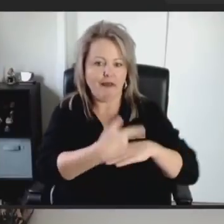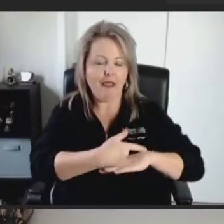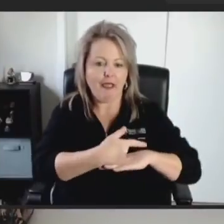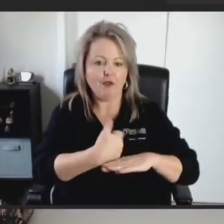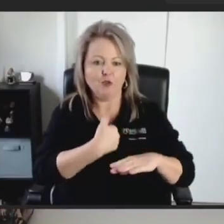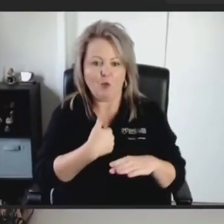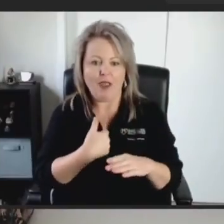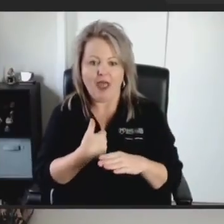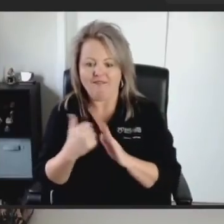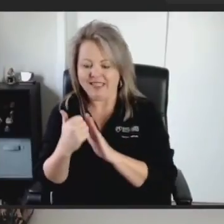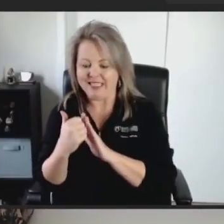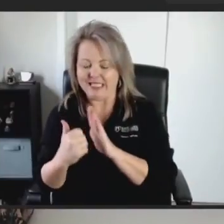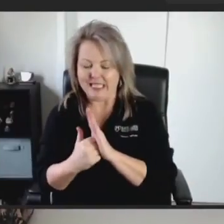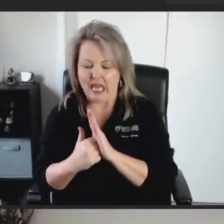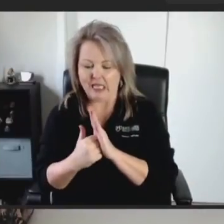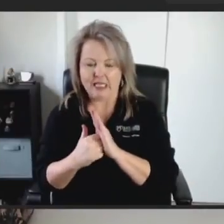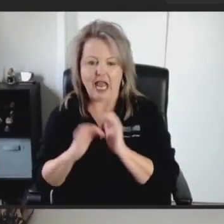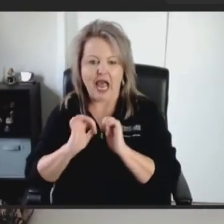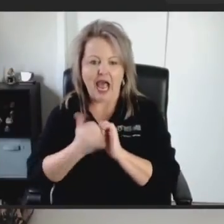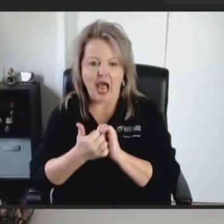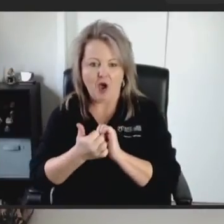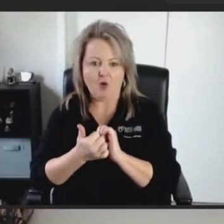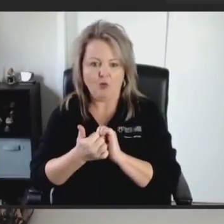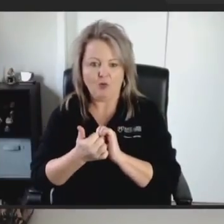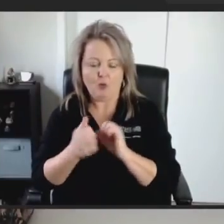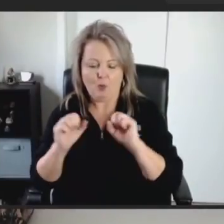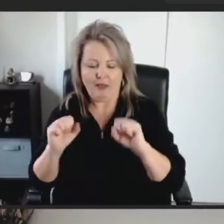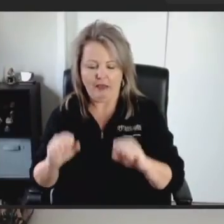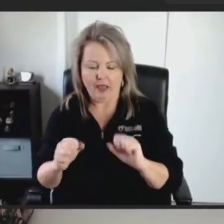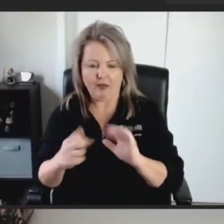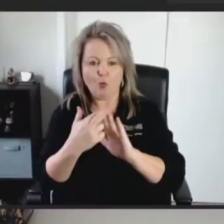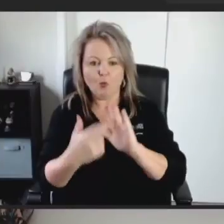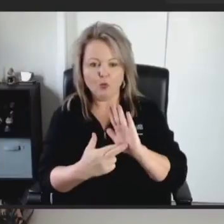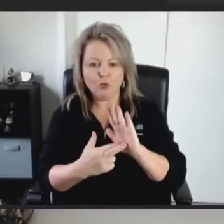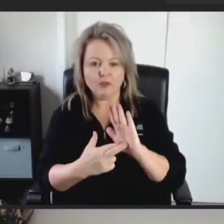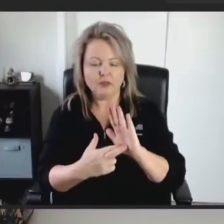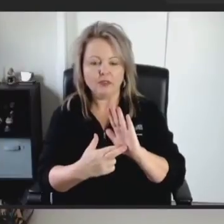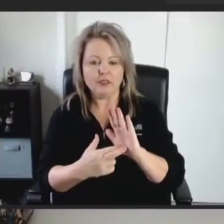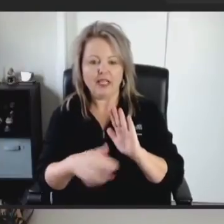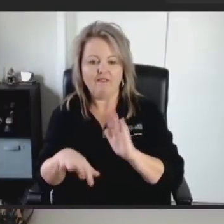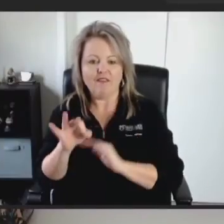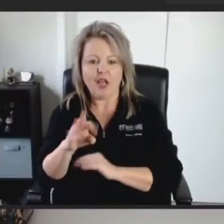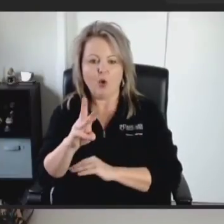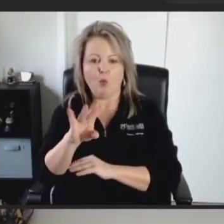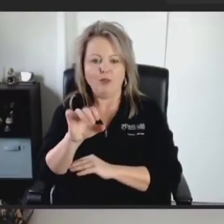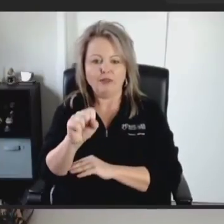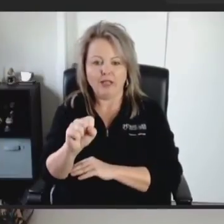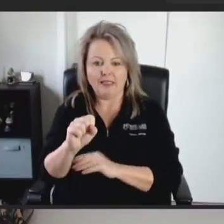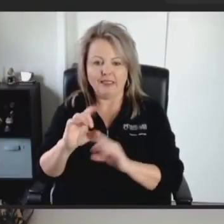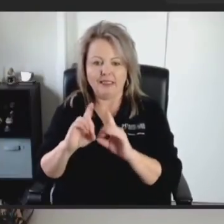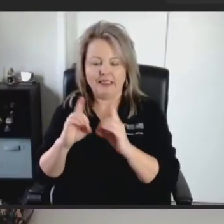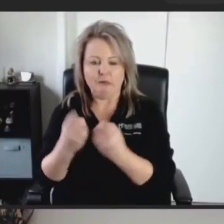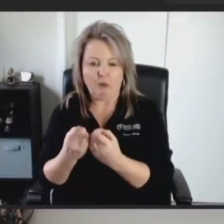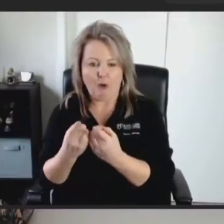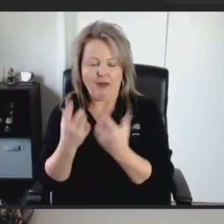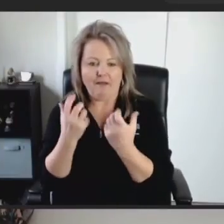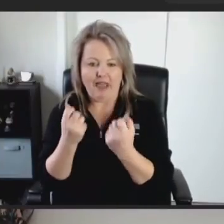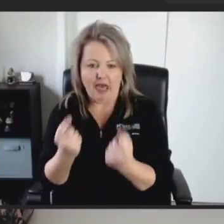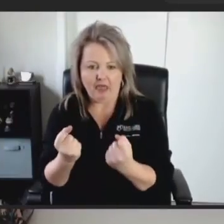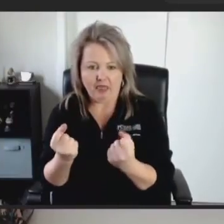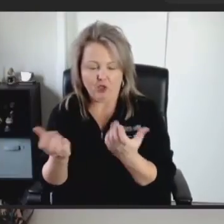state allocation framework that anybody can look at. It's on the Wisconsin Department of Health